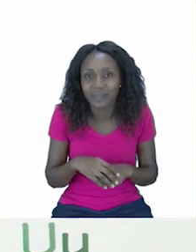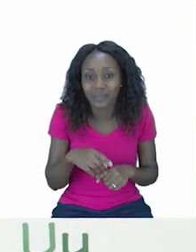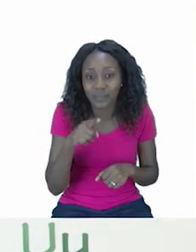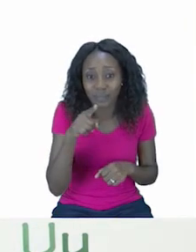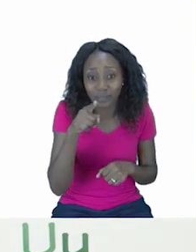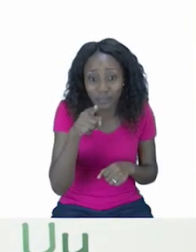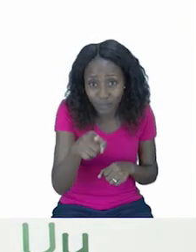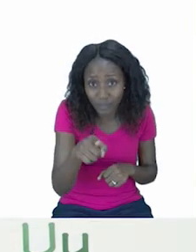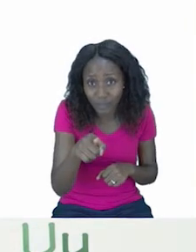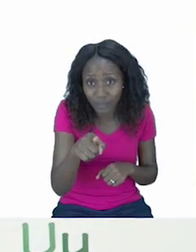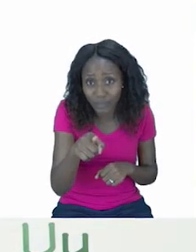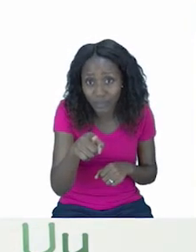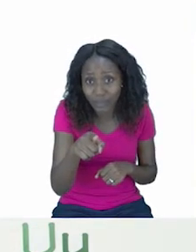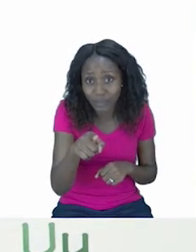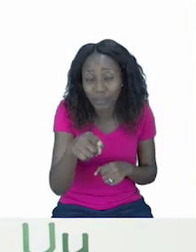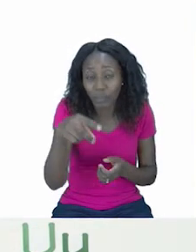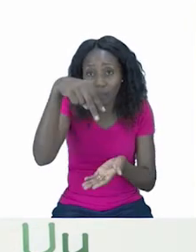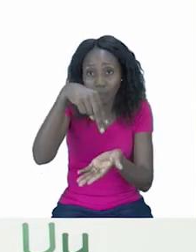are standing.